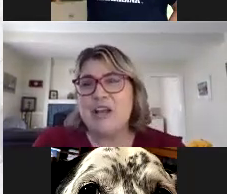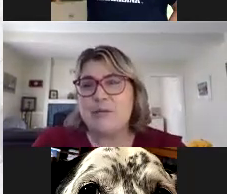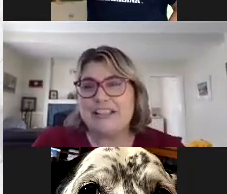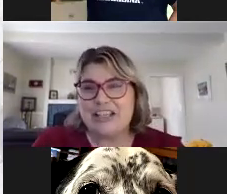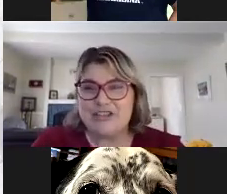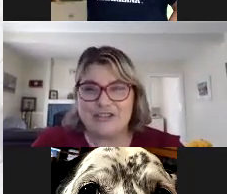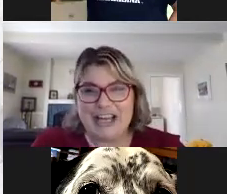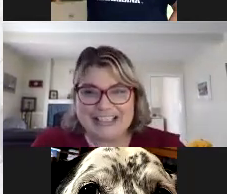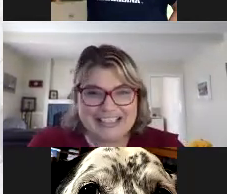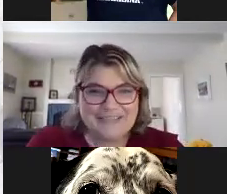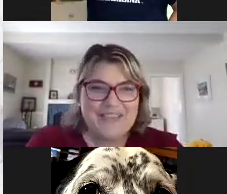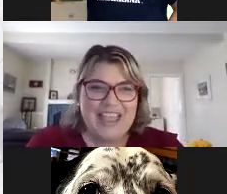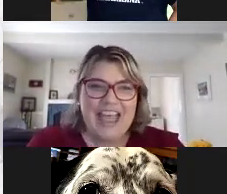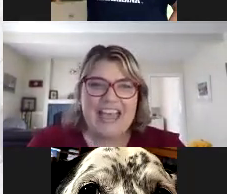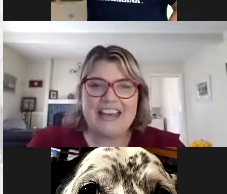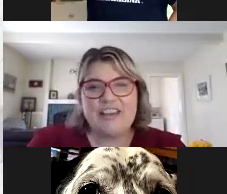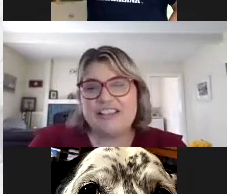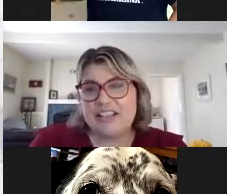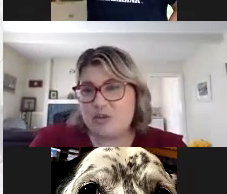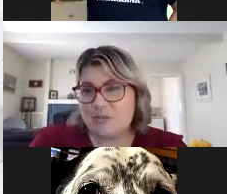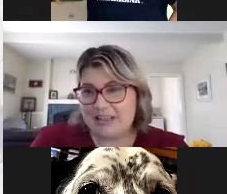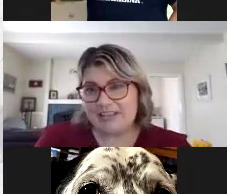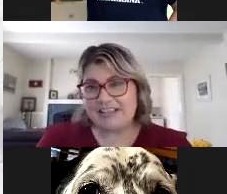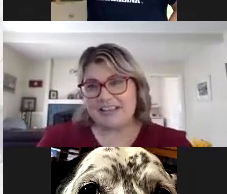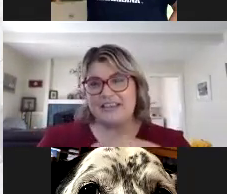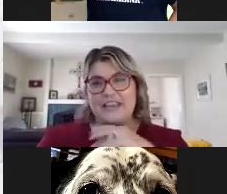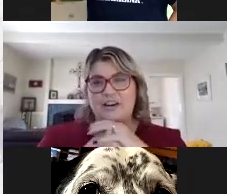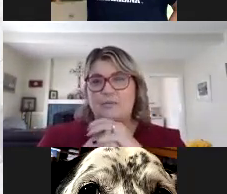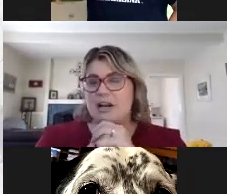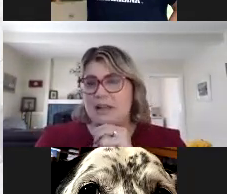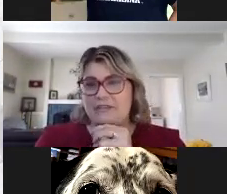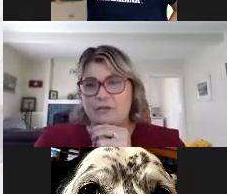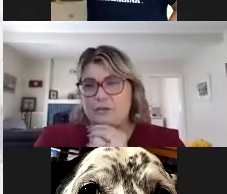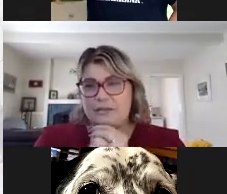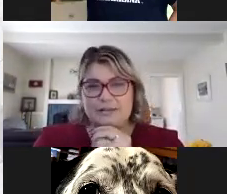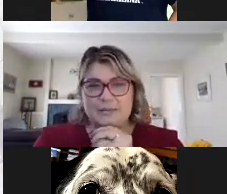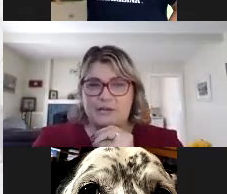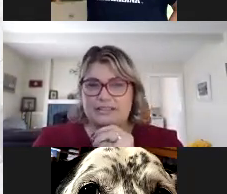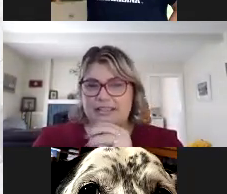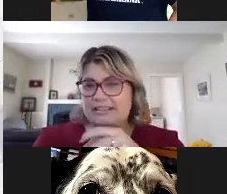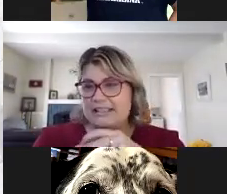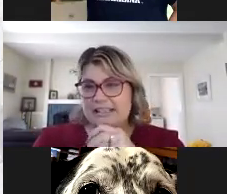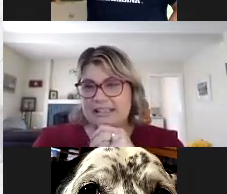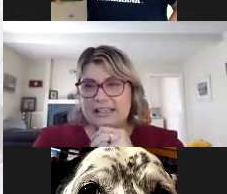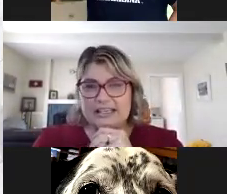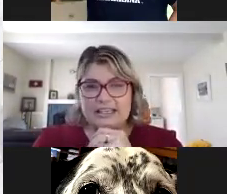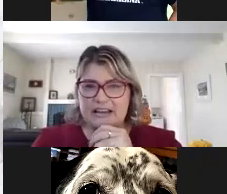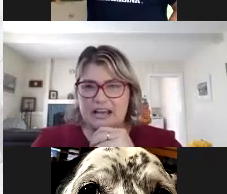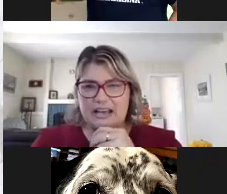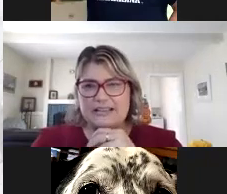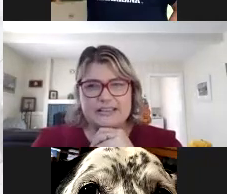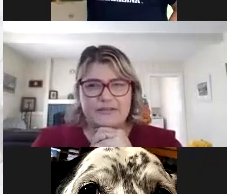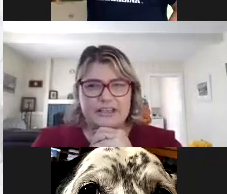candidate was Andrew Jackson. And their essential beliefs, their party platform is about